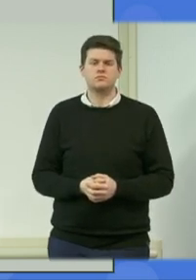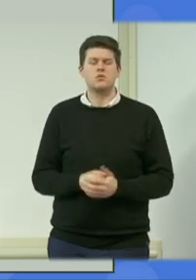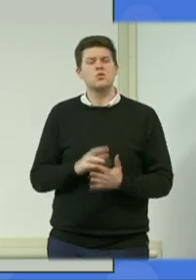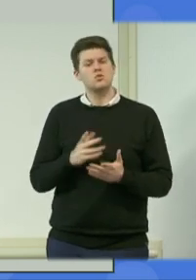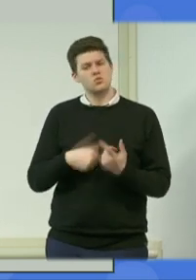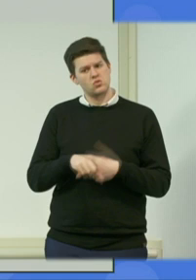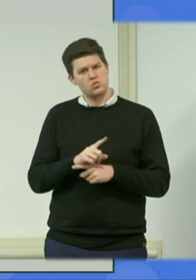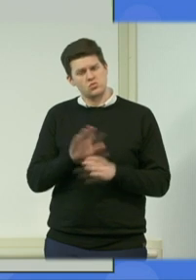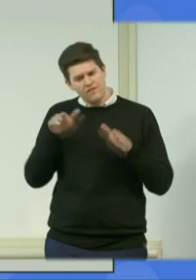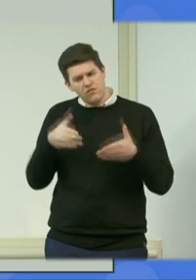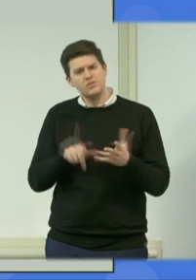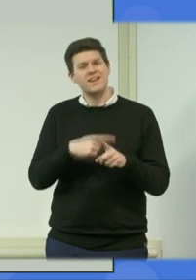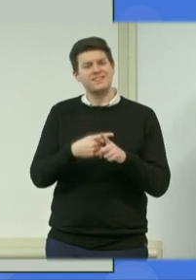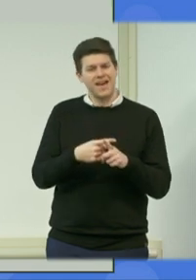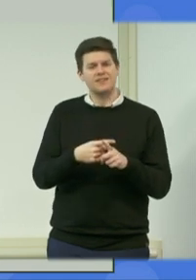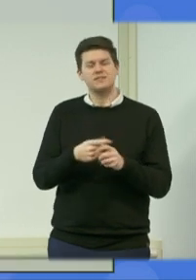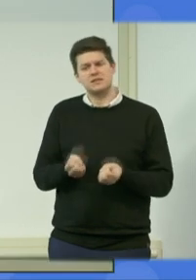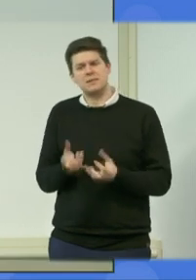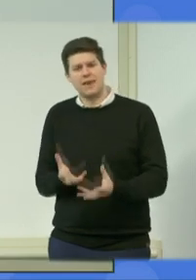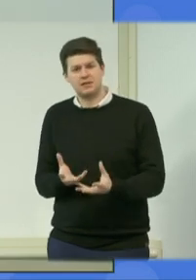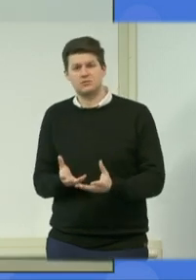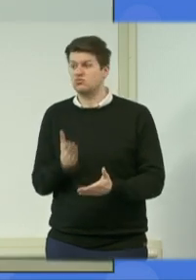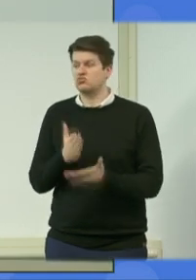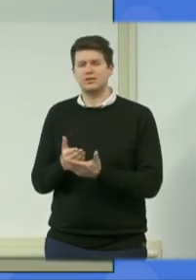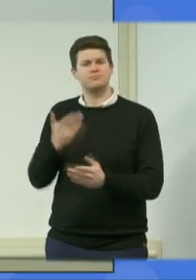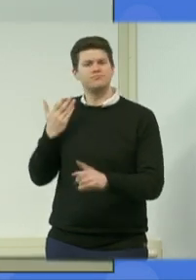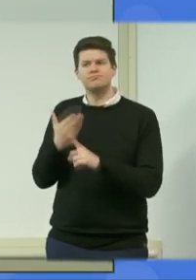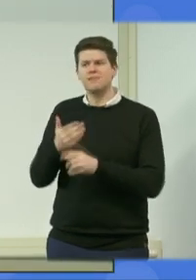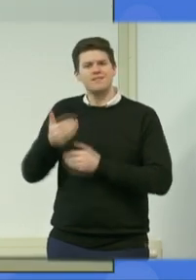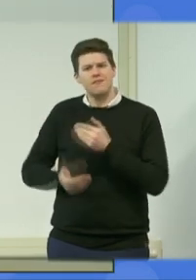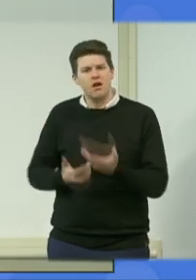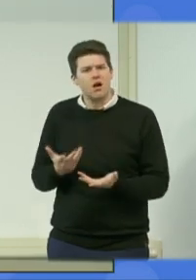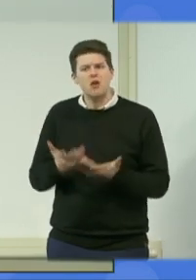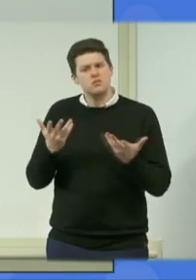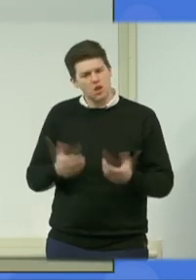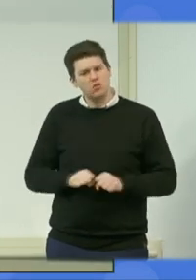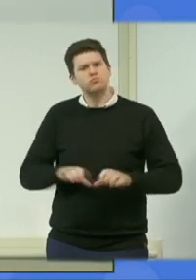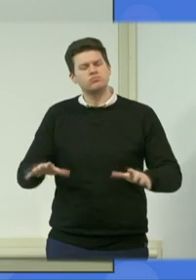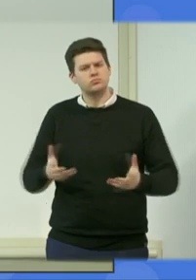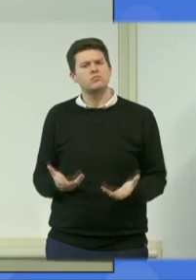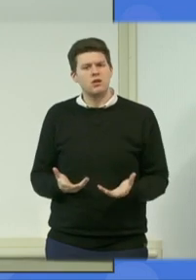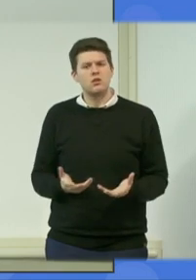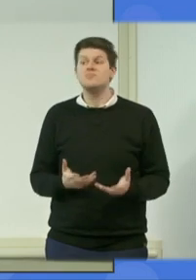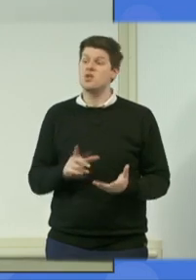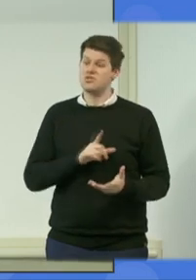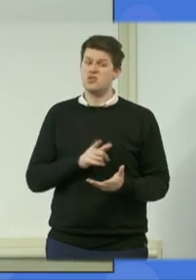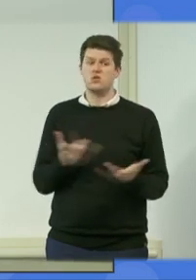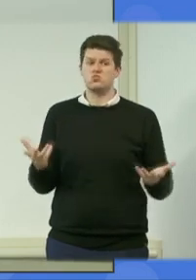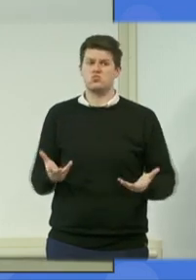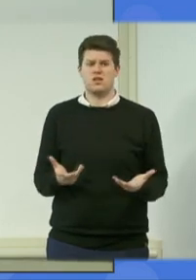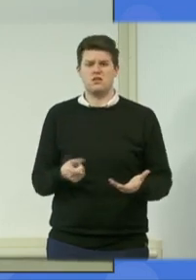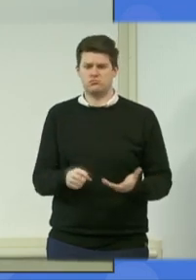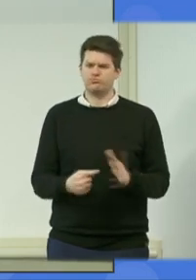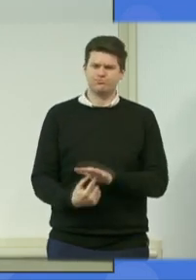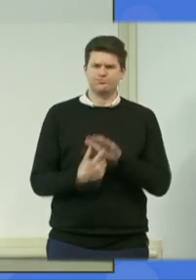way that it really has never been before, which is why the conversation you're having today is so important, because there are some really important choices